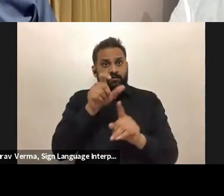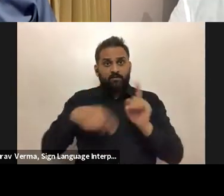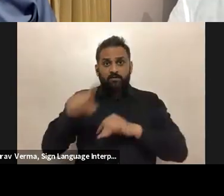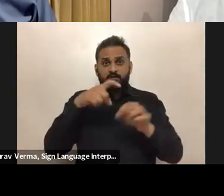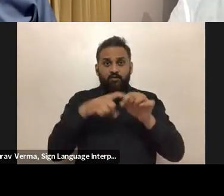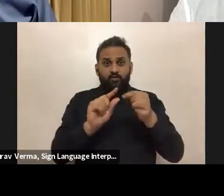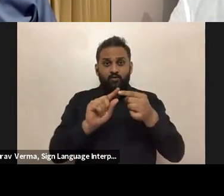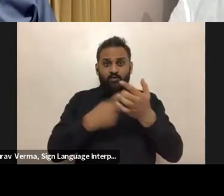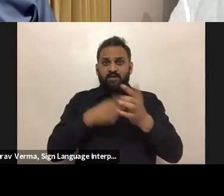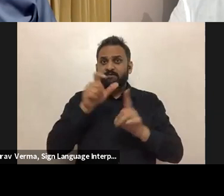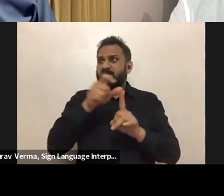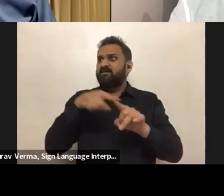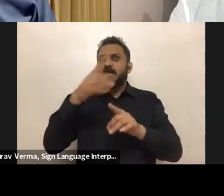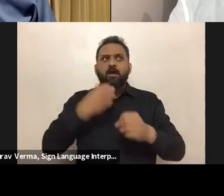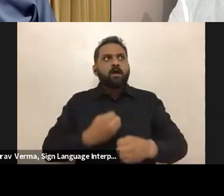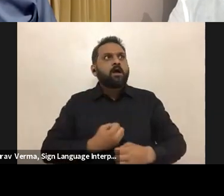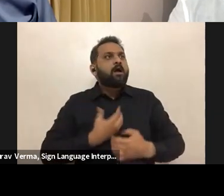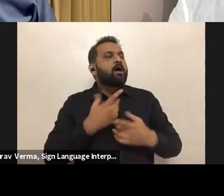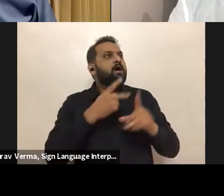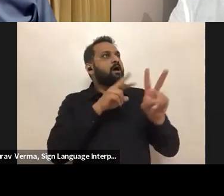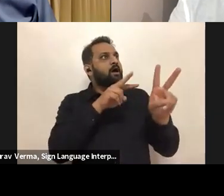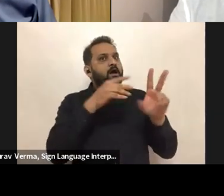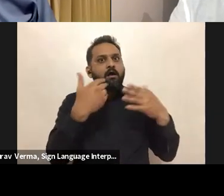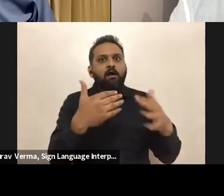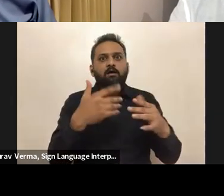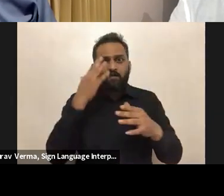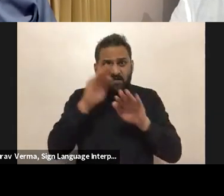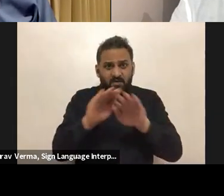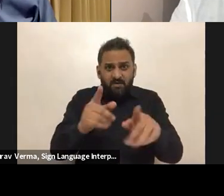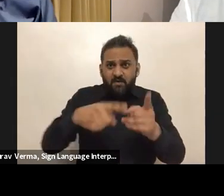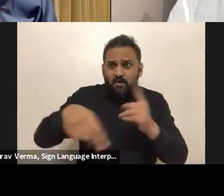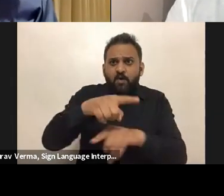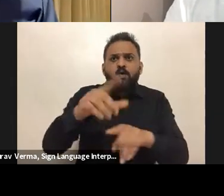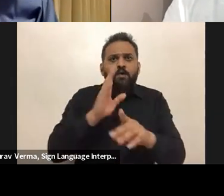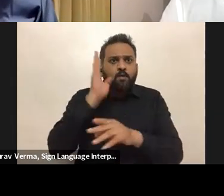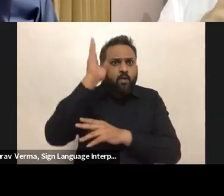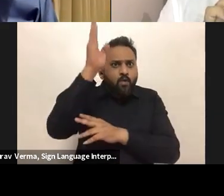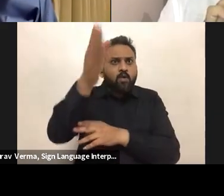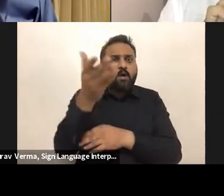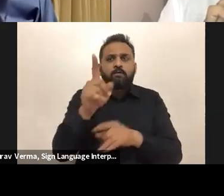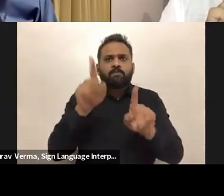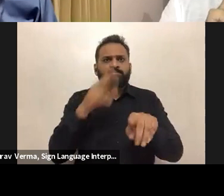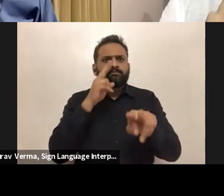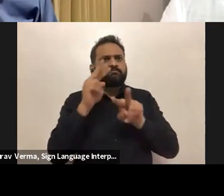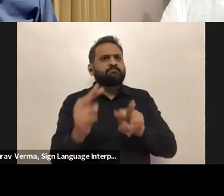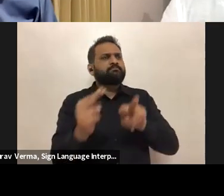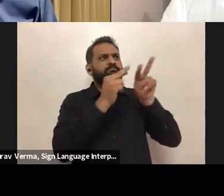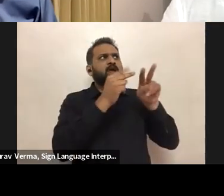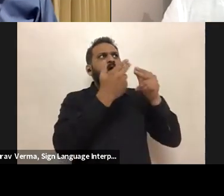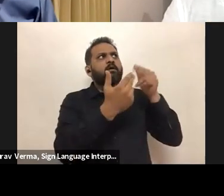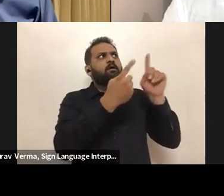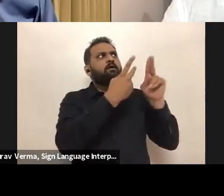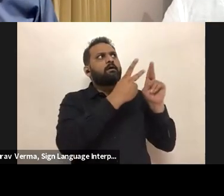so important for generations of the queer children that are going to come to be able to look up to media, to be able to